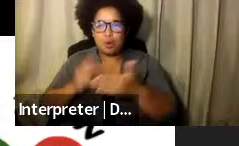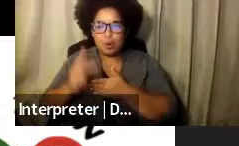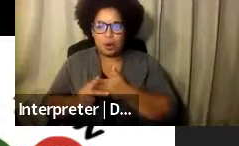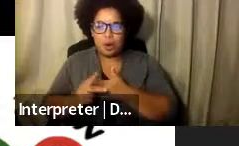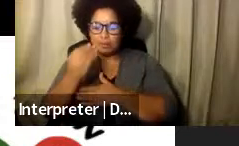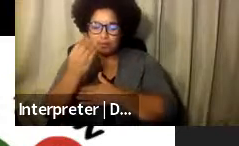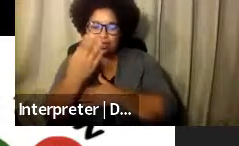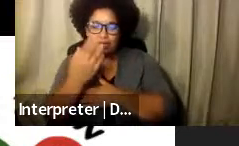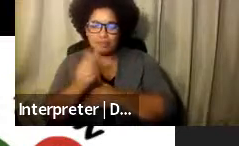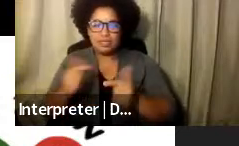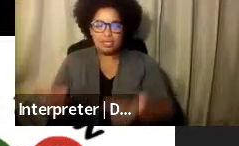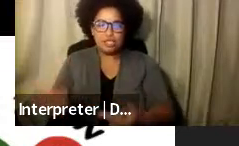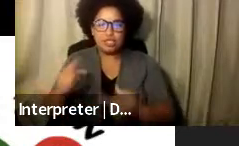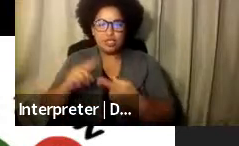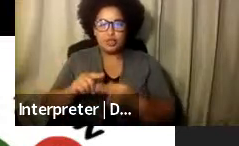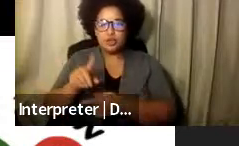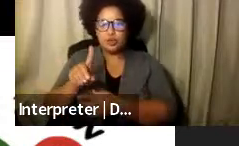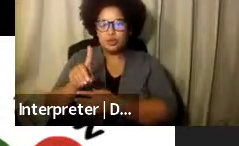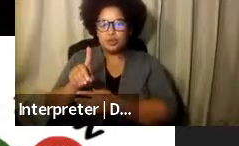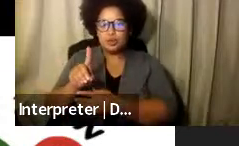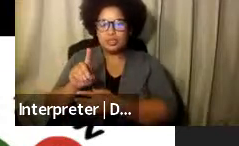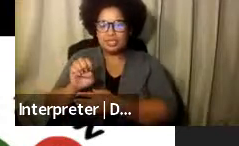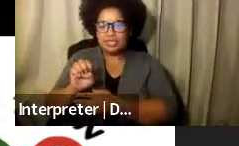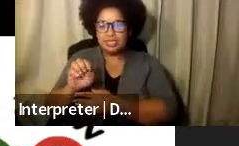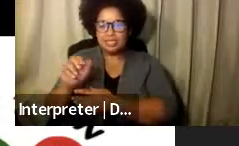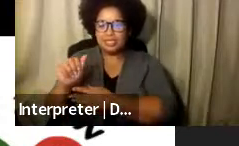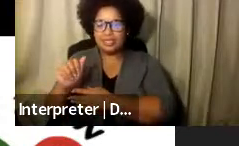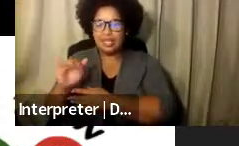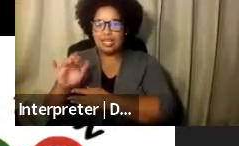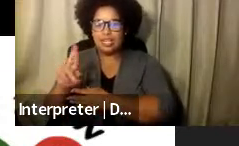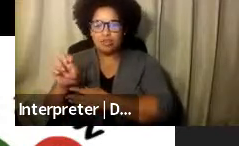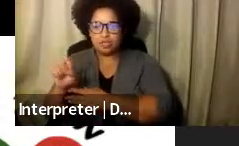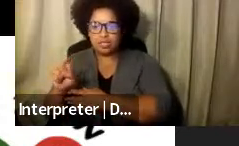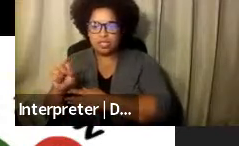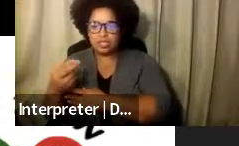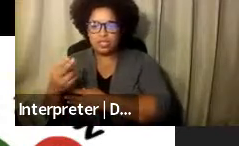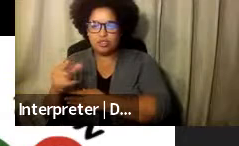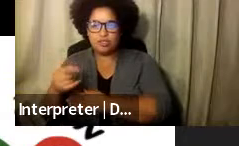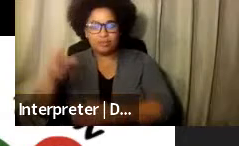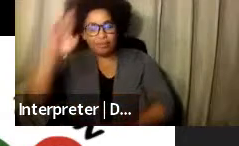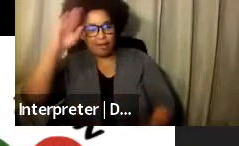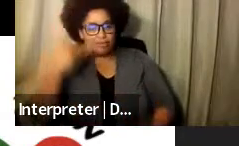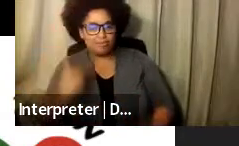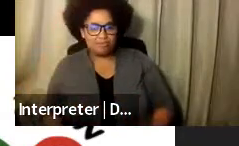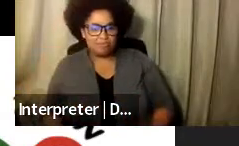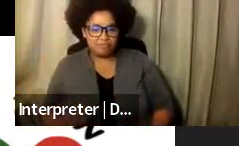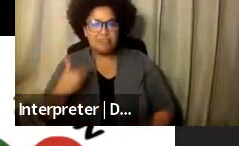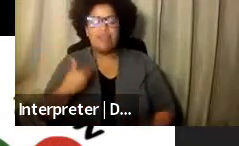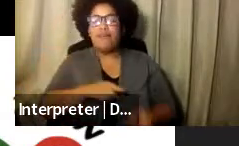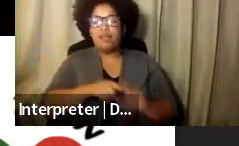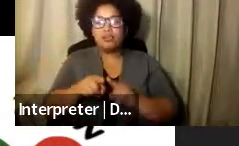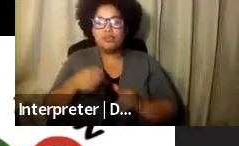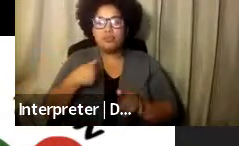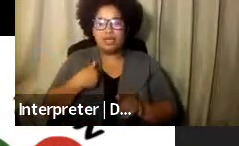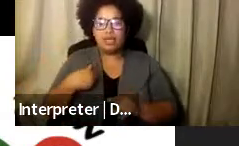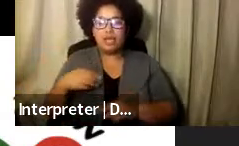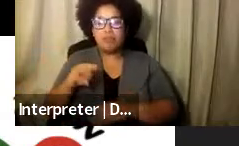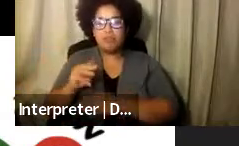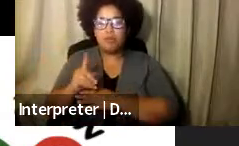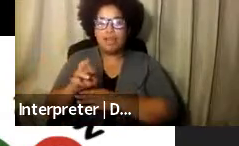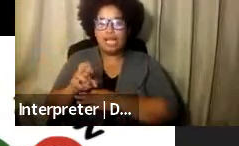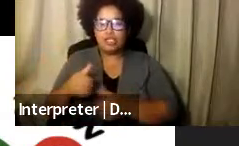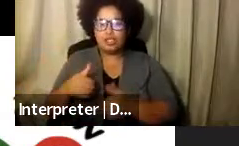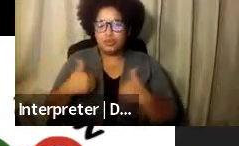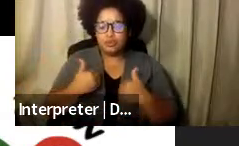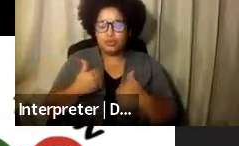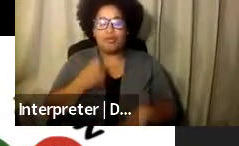I'll pass it on to Darius to introduce himself. Hello, my name is Darius. I'm also a youth mobilizer